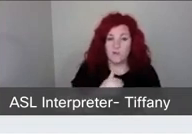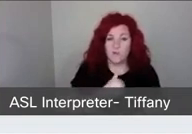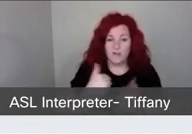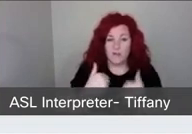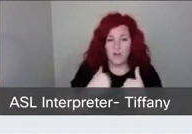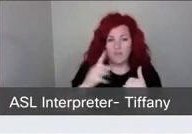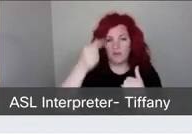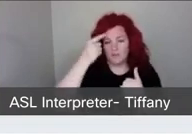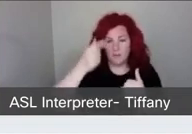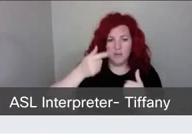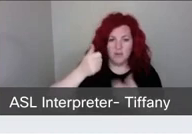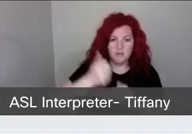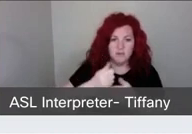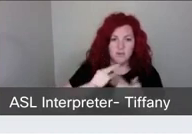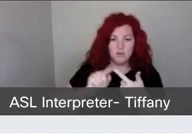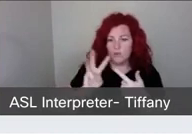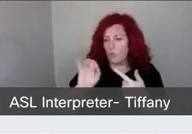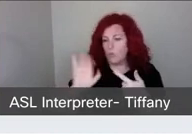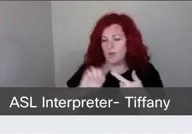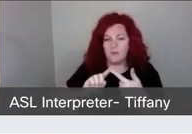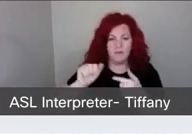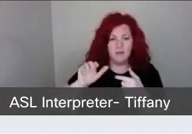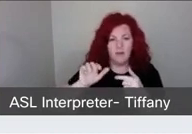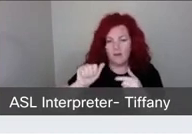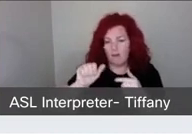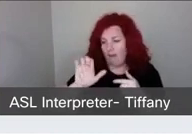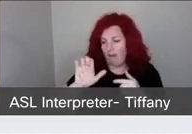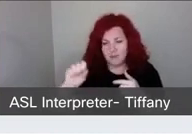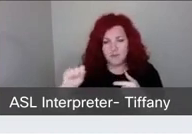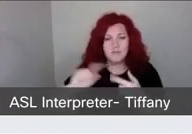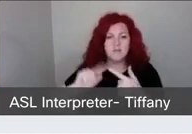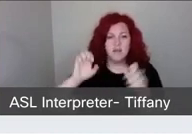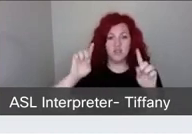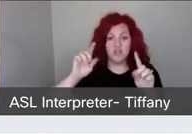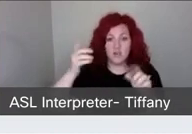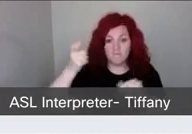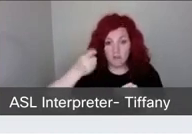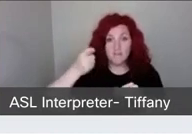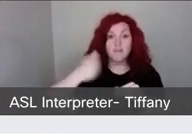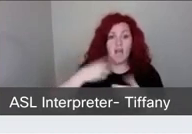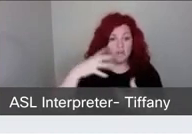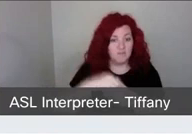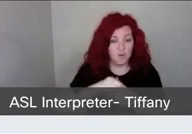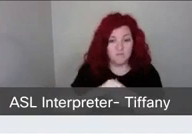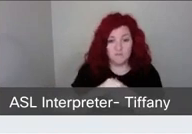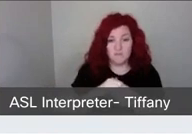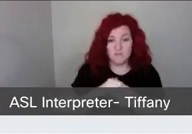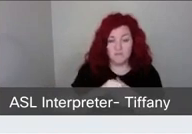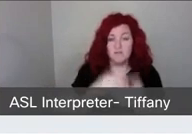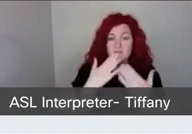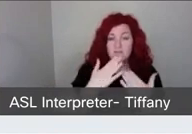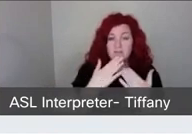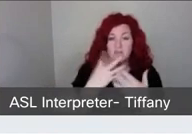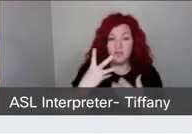governmental assistance, like quick access, educational funding that I was a part of, and I also got to be thankfully a part